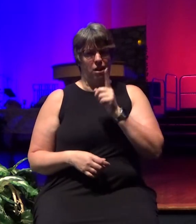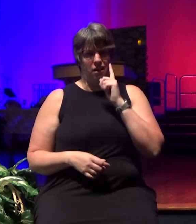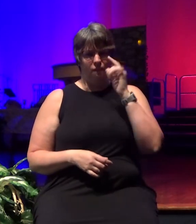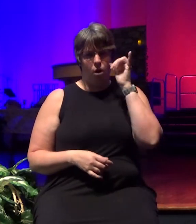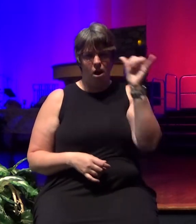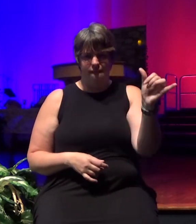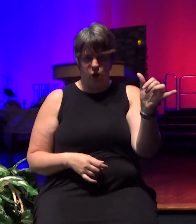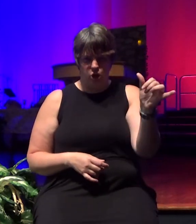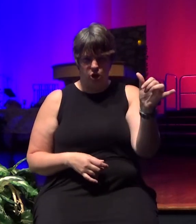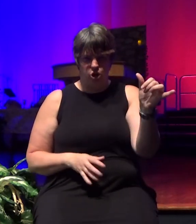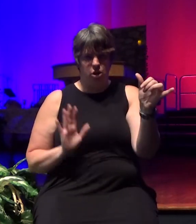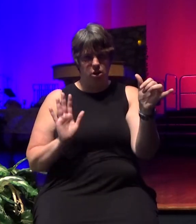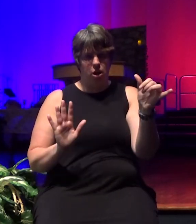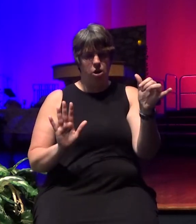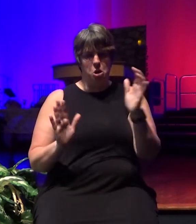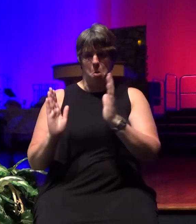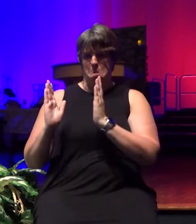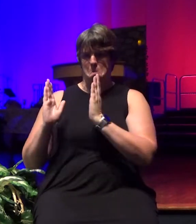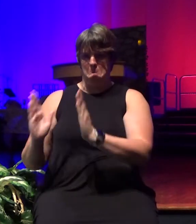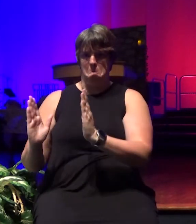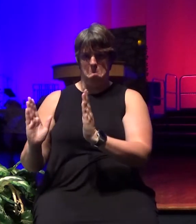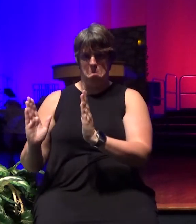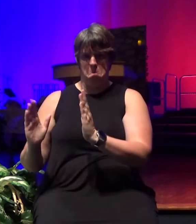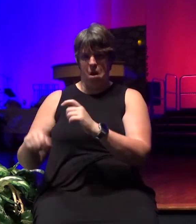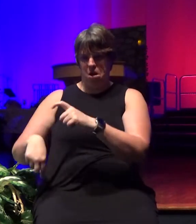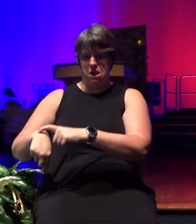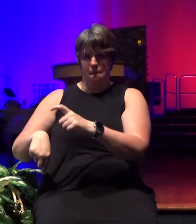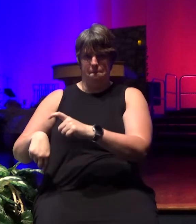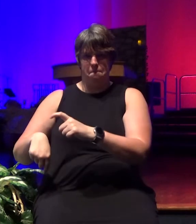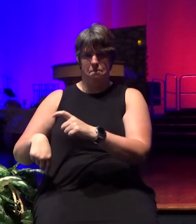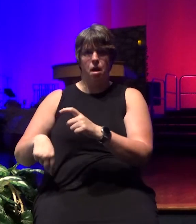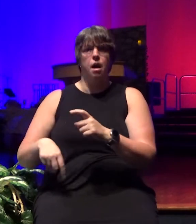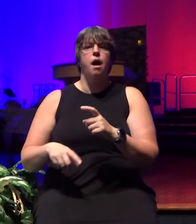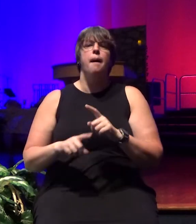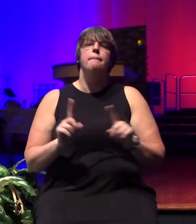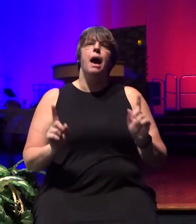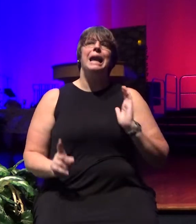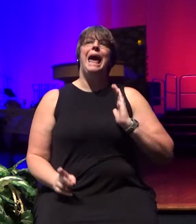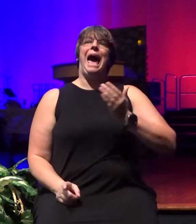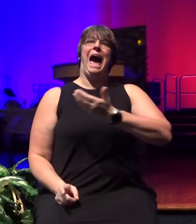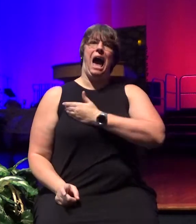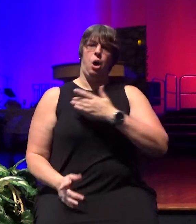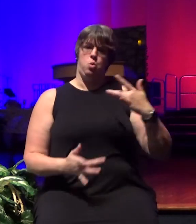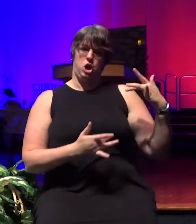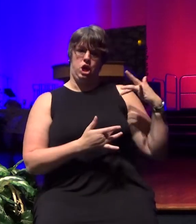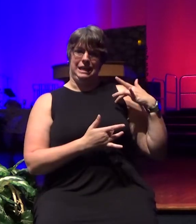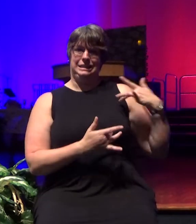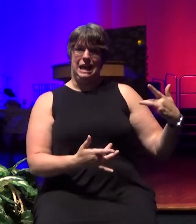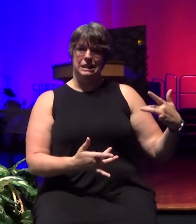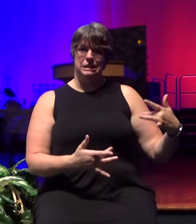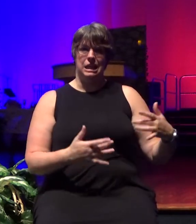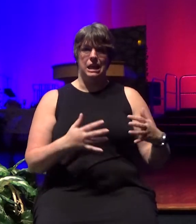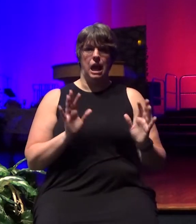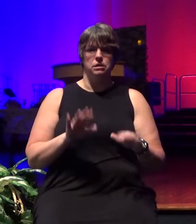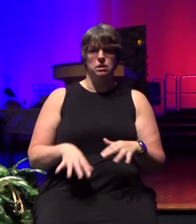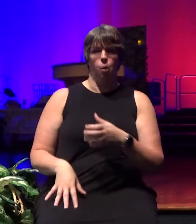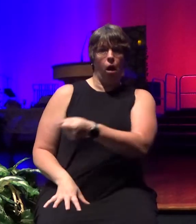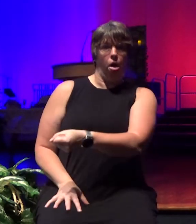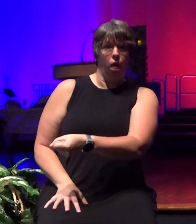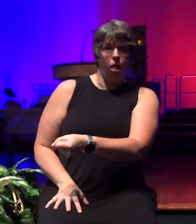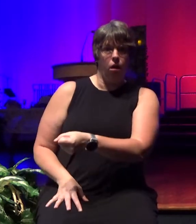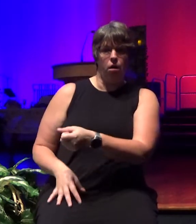this, is to cling to those things that we have experienced that elevate us, that have supported